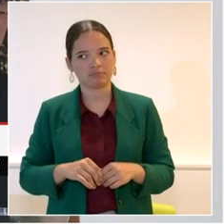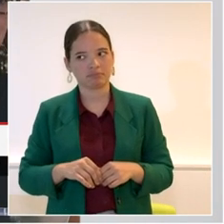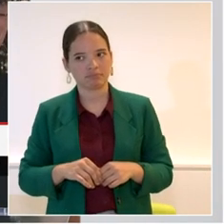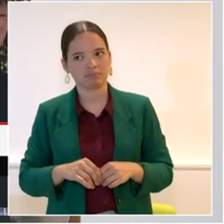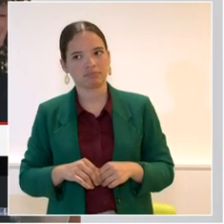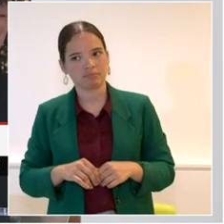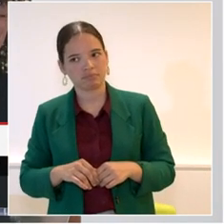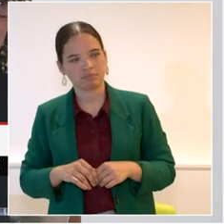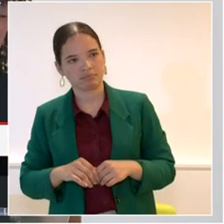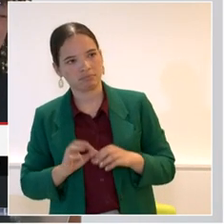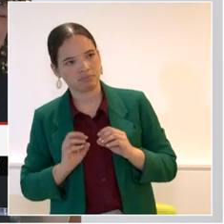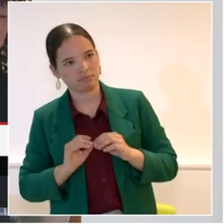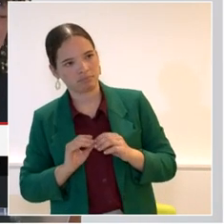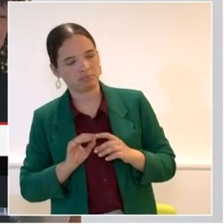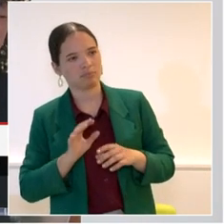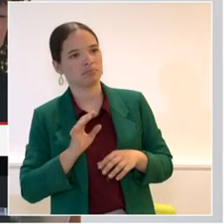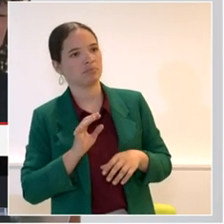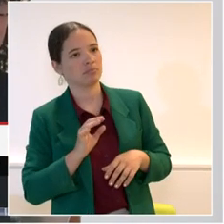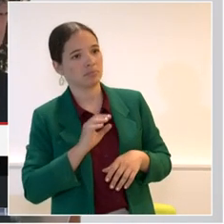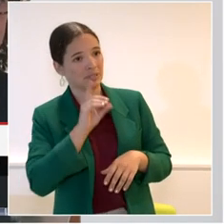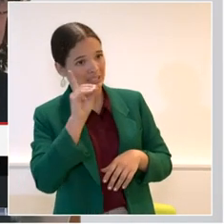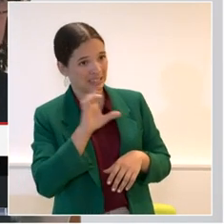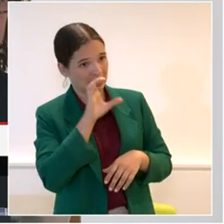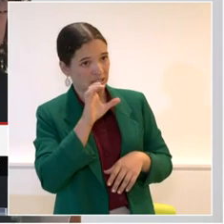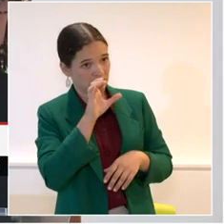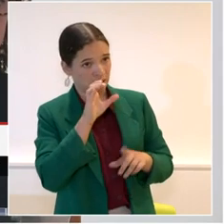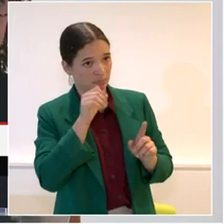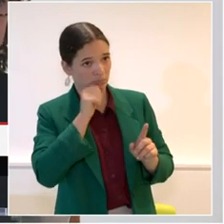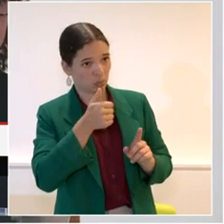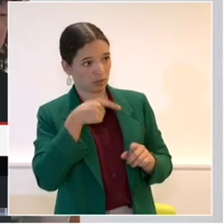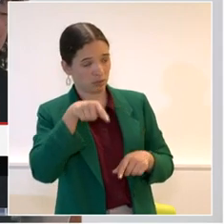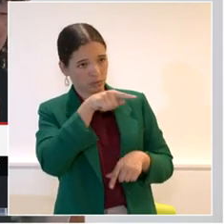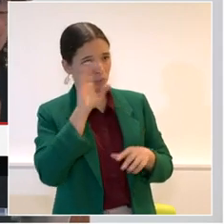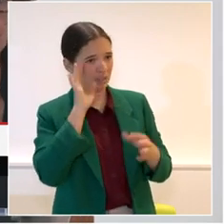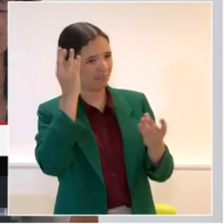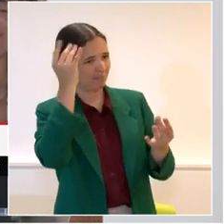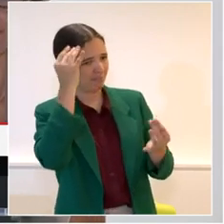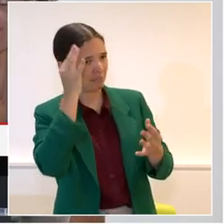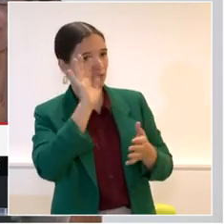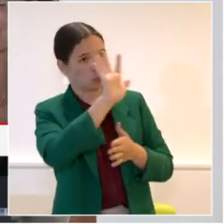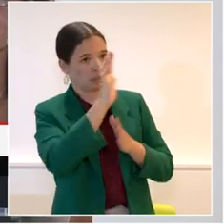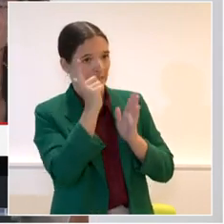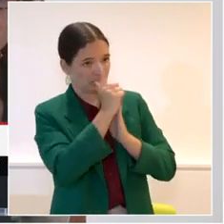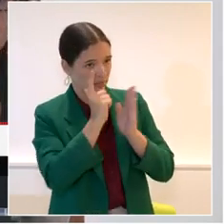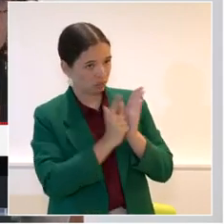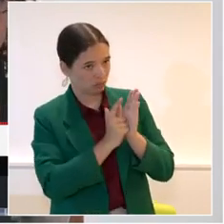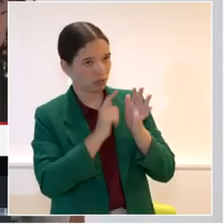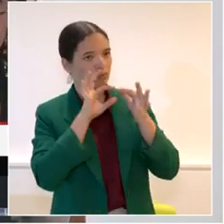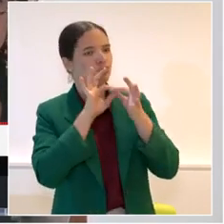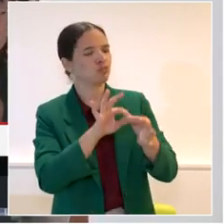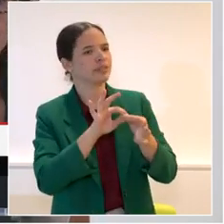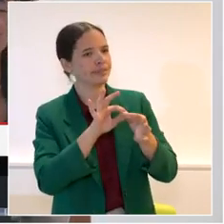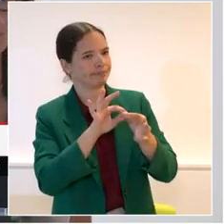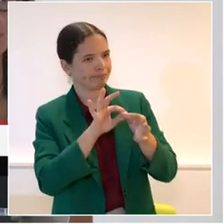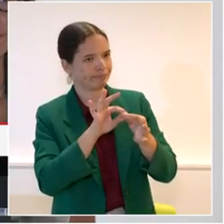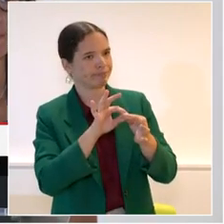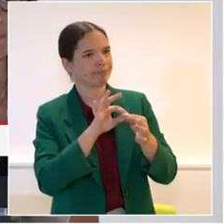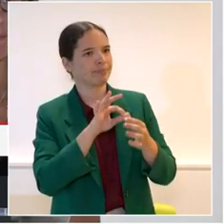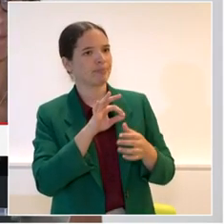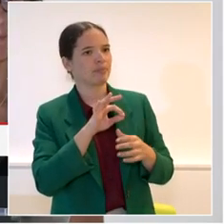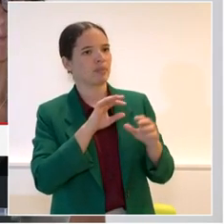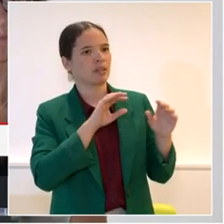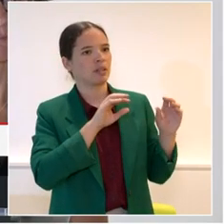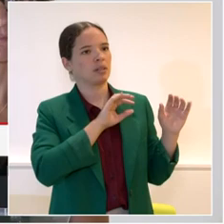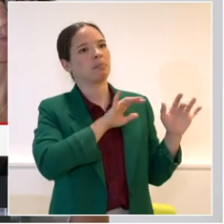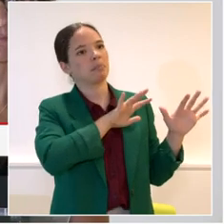okay. Tomorrow, the DC Council will be considering your legislation on migrants, and I don't think this applies to them.